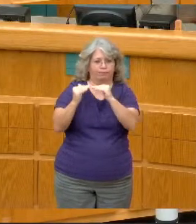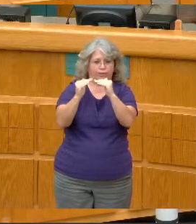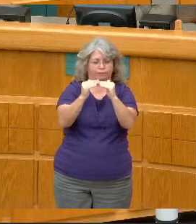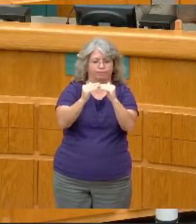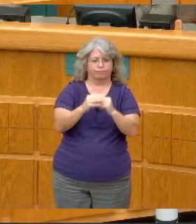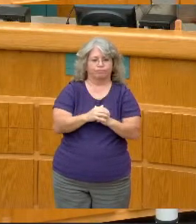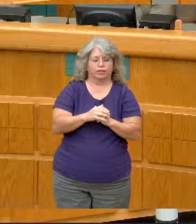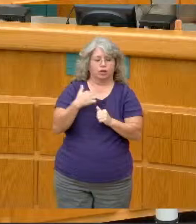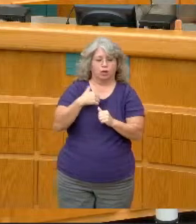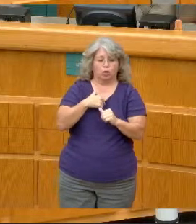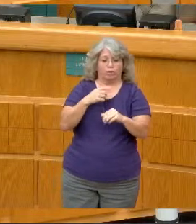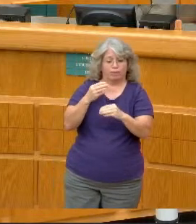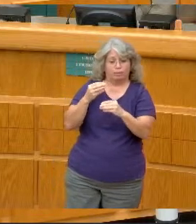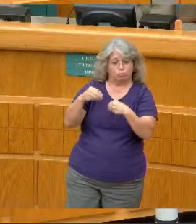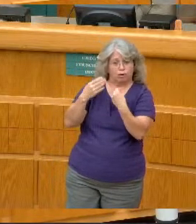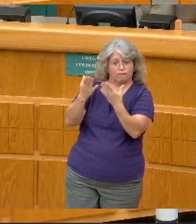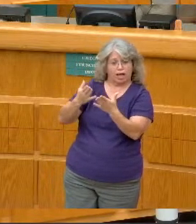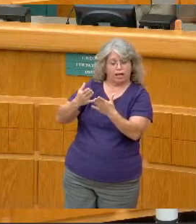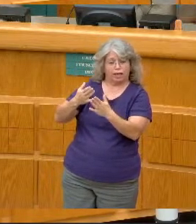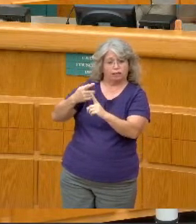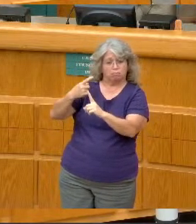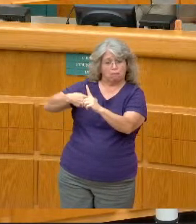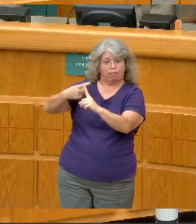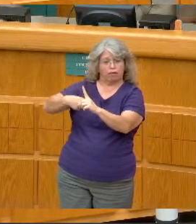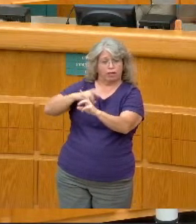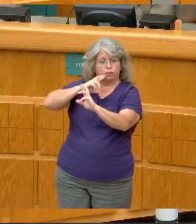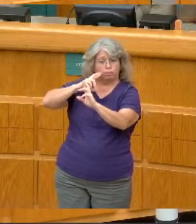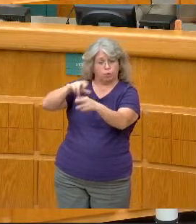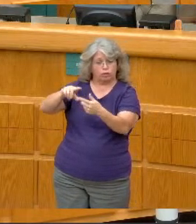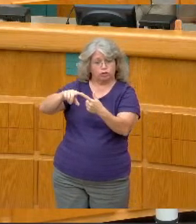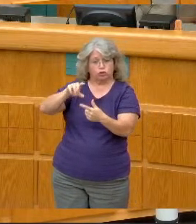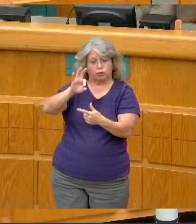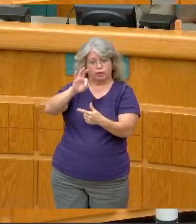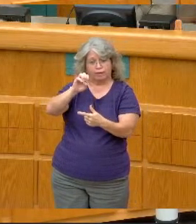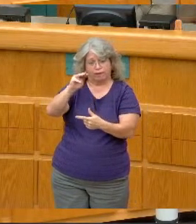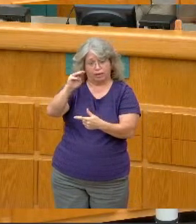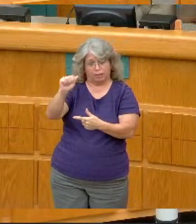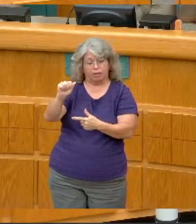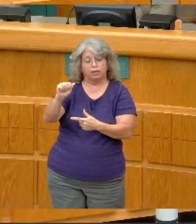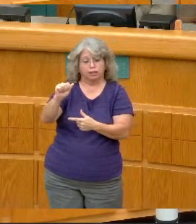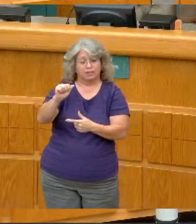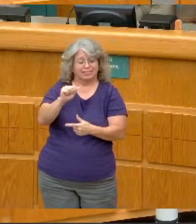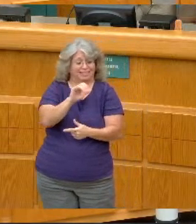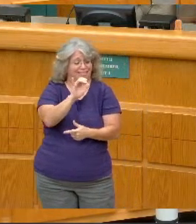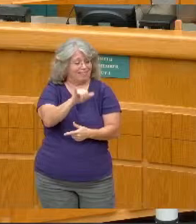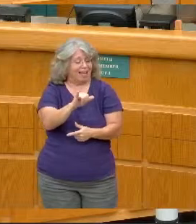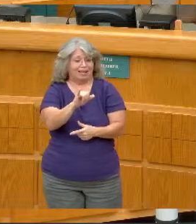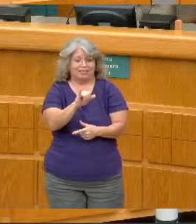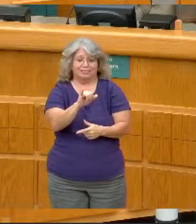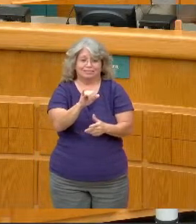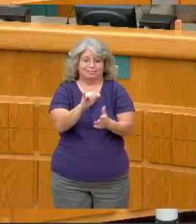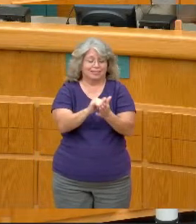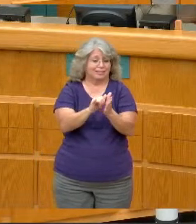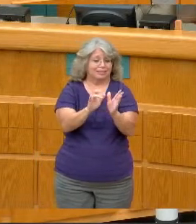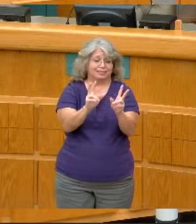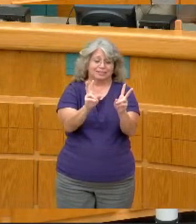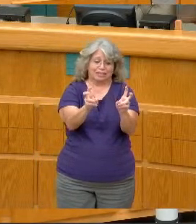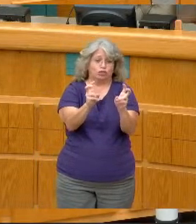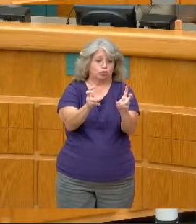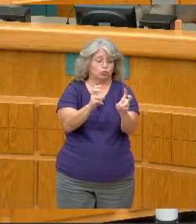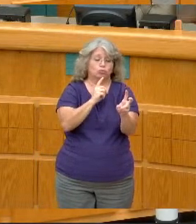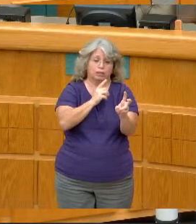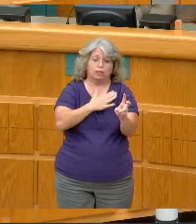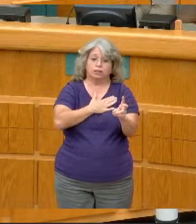that distribution was equitable. And we're actually creating reports now, monthly, to FEMA, Vaccine Health